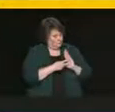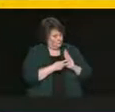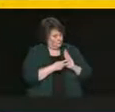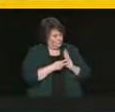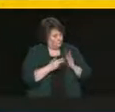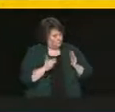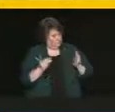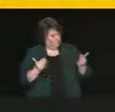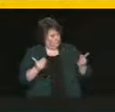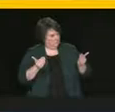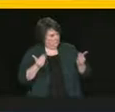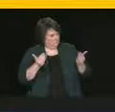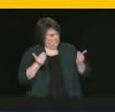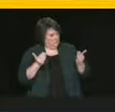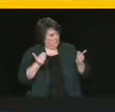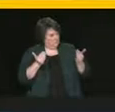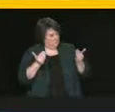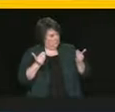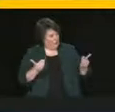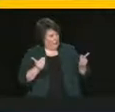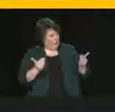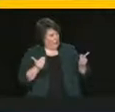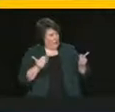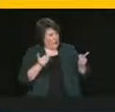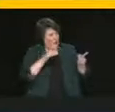we're at the 2.5% scenario.